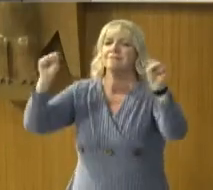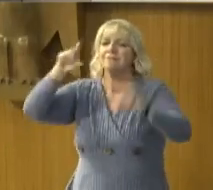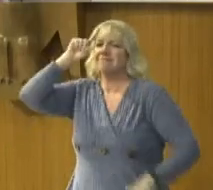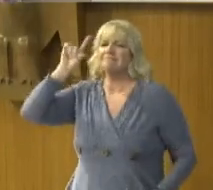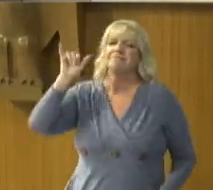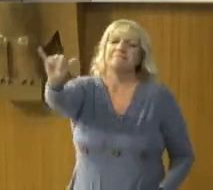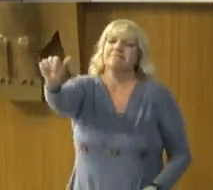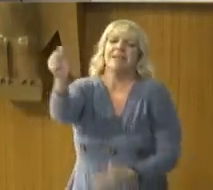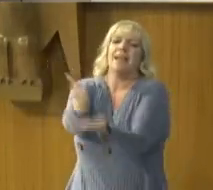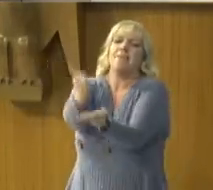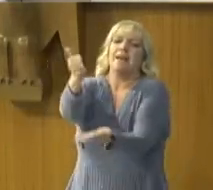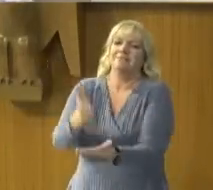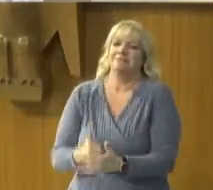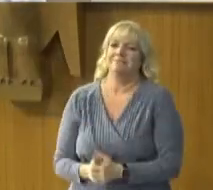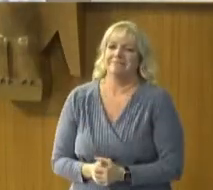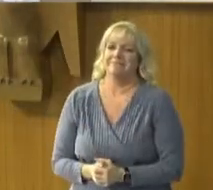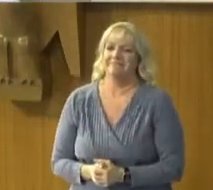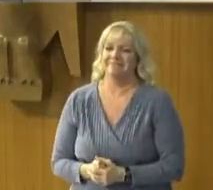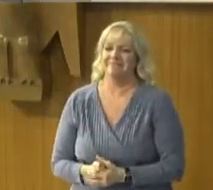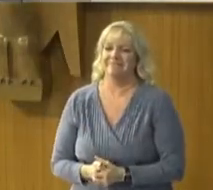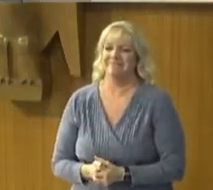Amen.